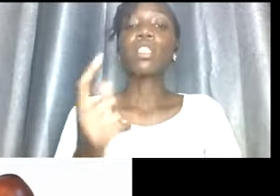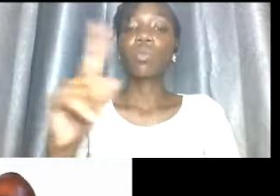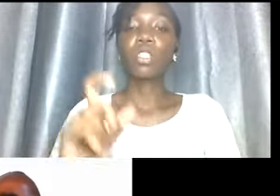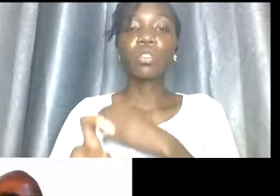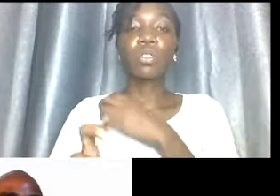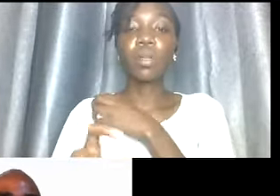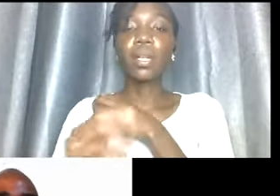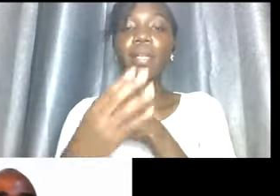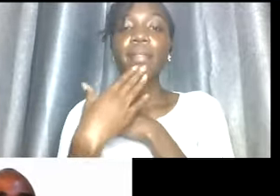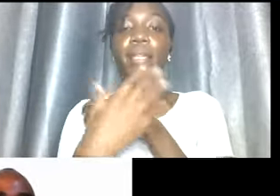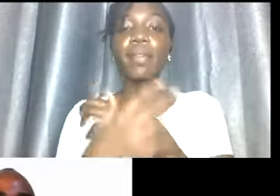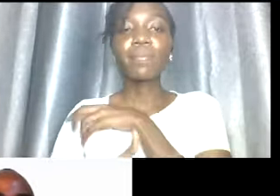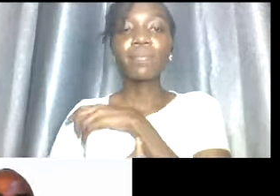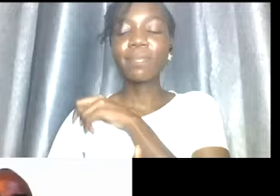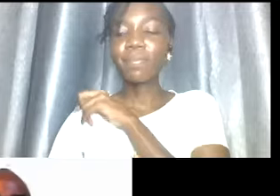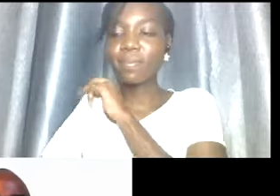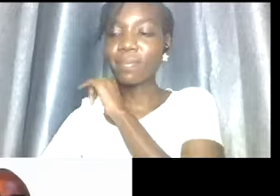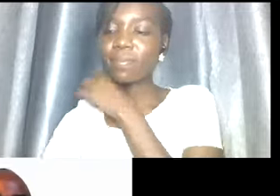we on right now?